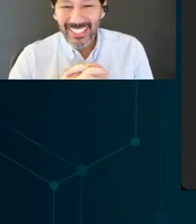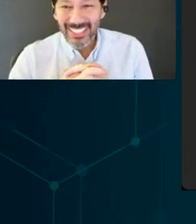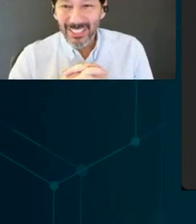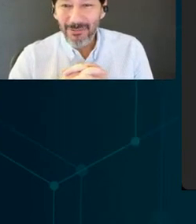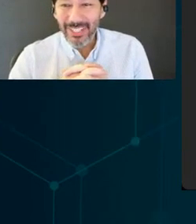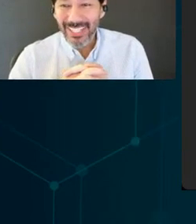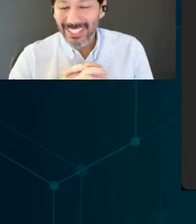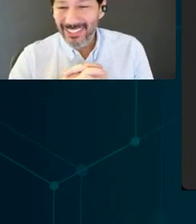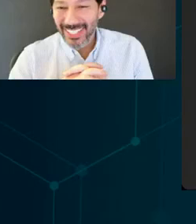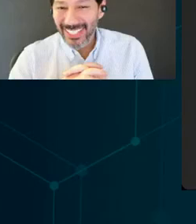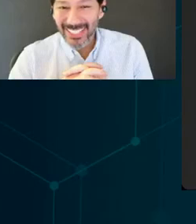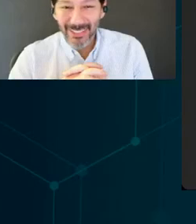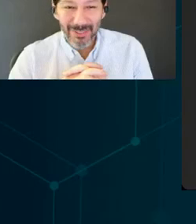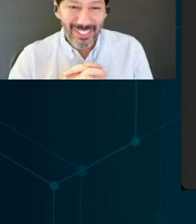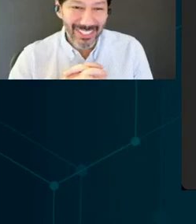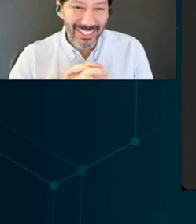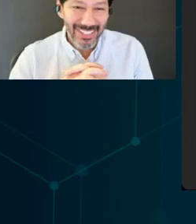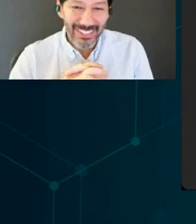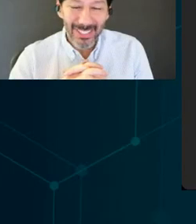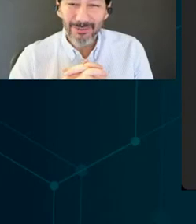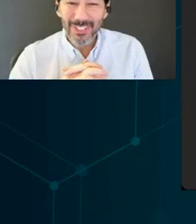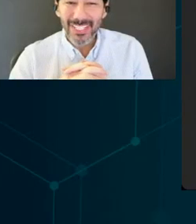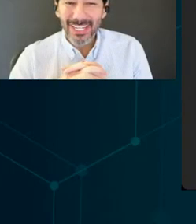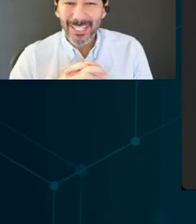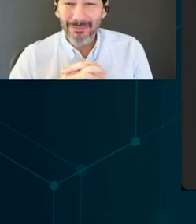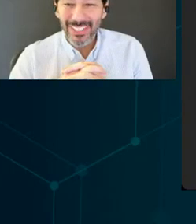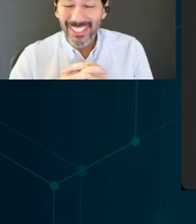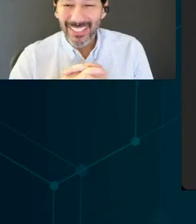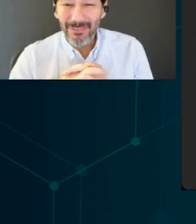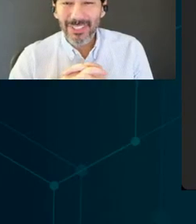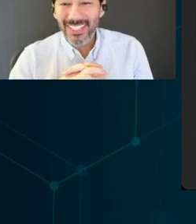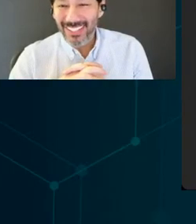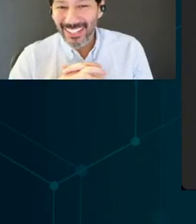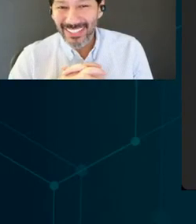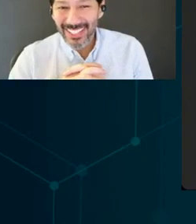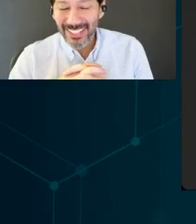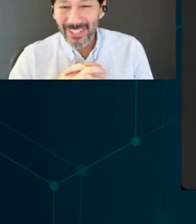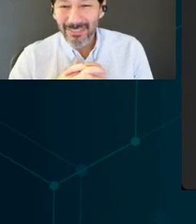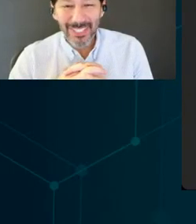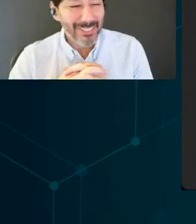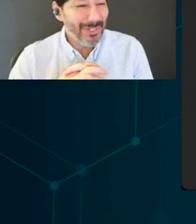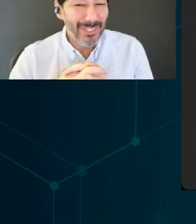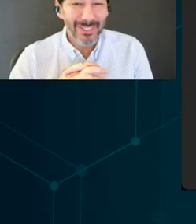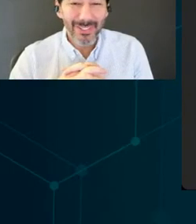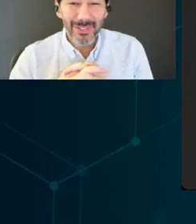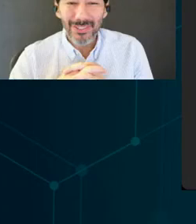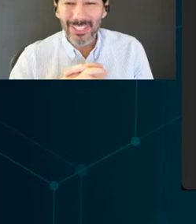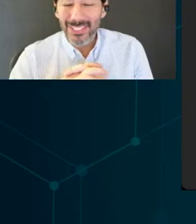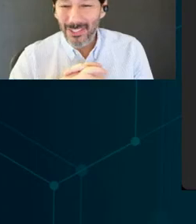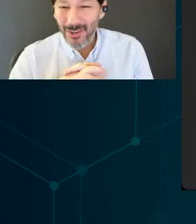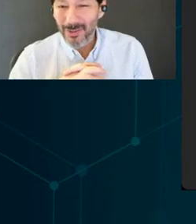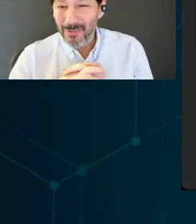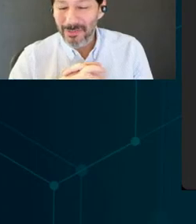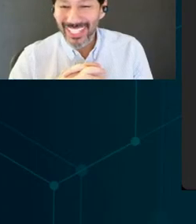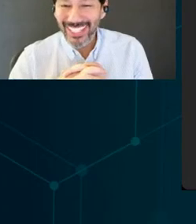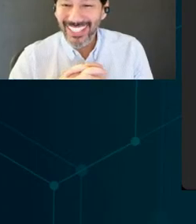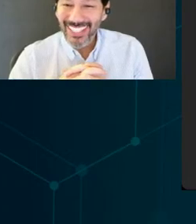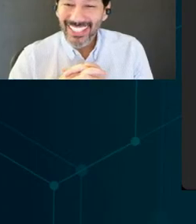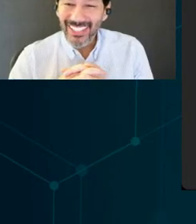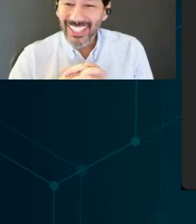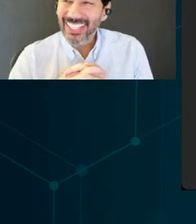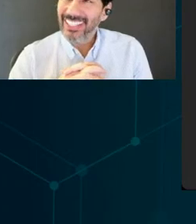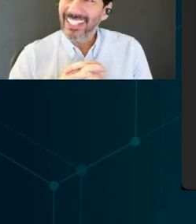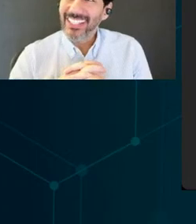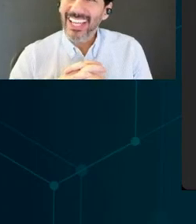here different countries, different cultures, different setups, different technologies, right? Because we're used to using Zoom,